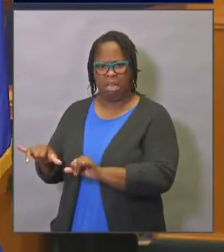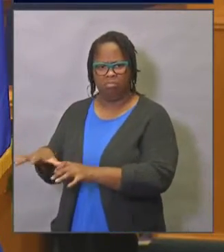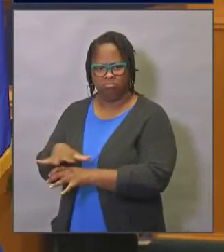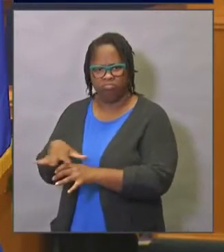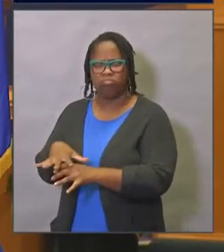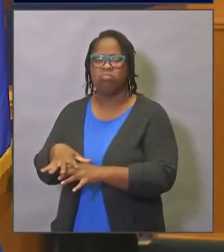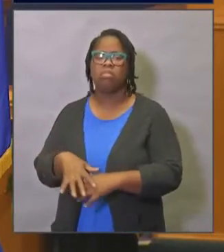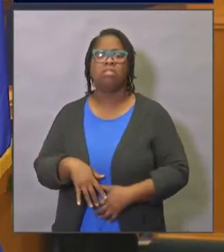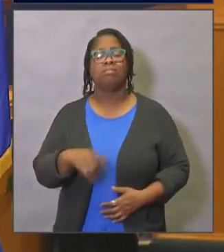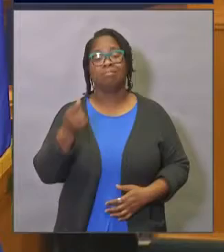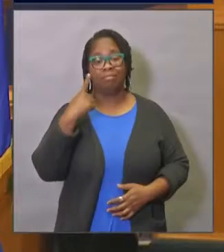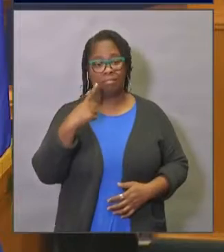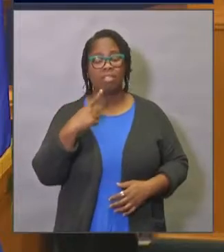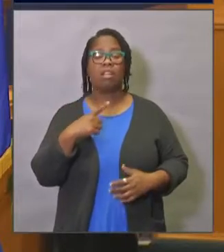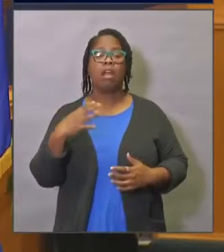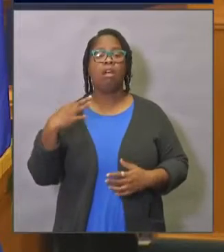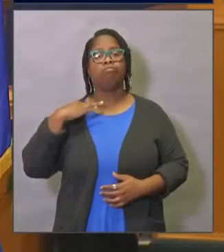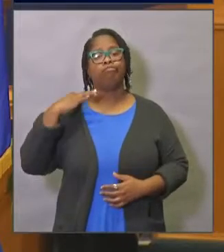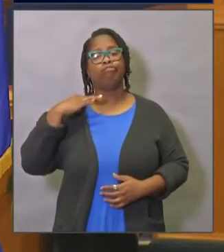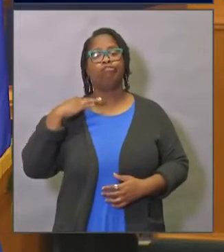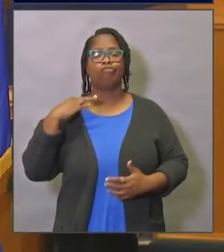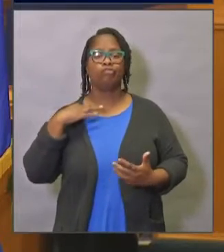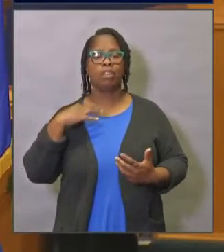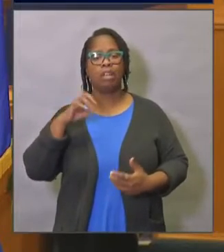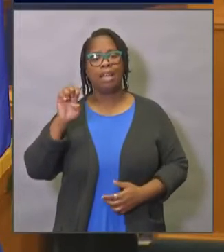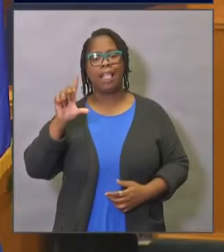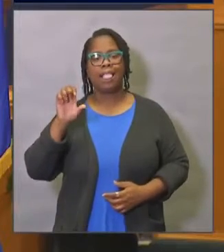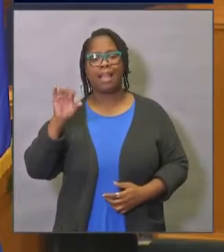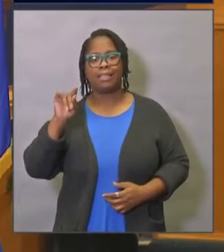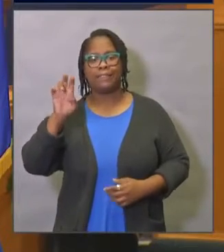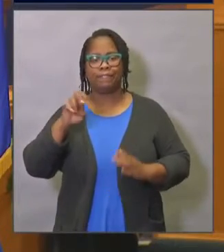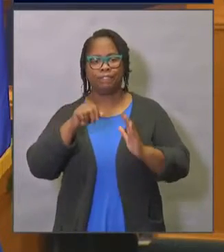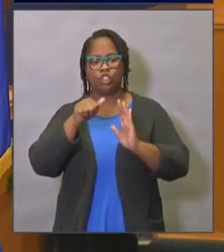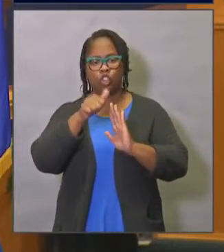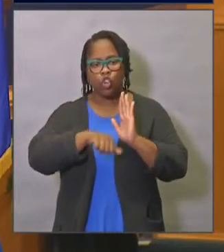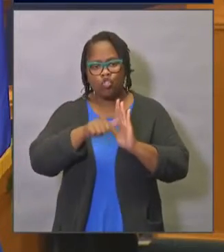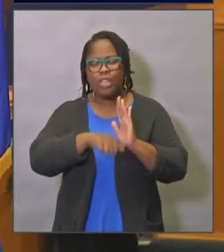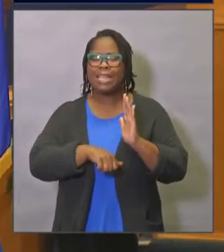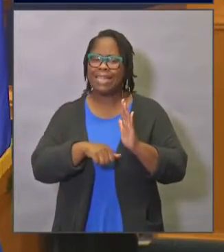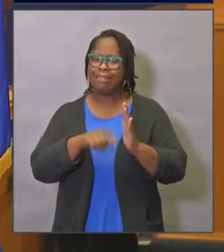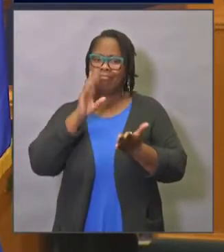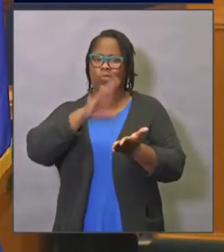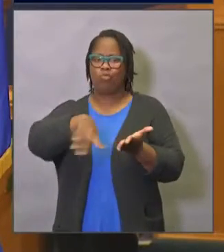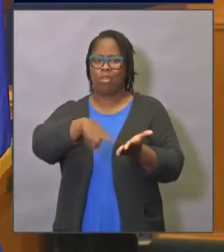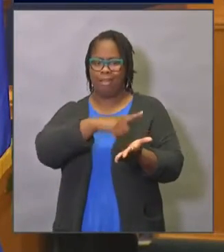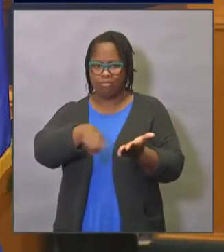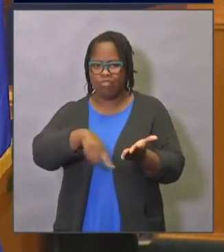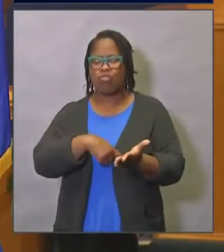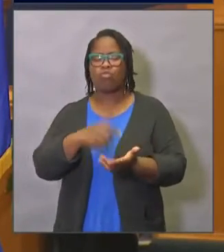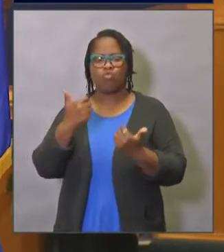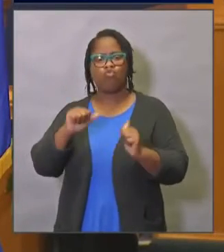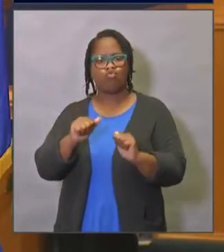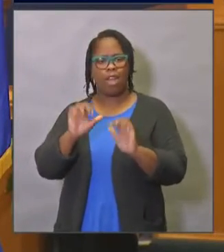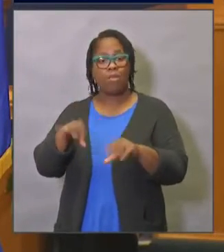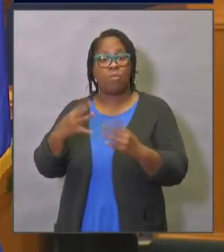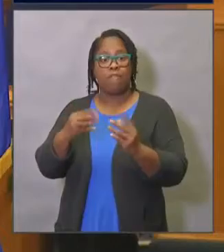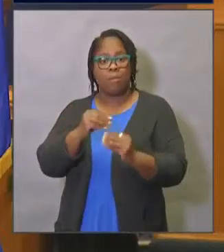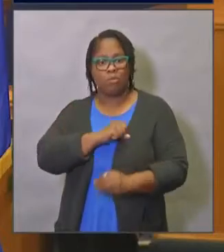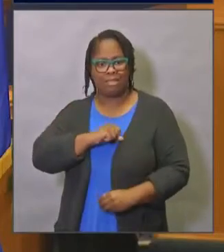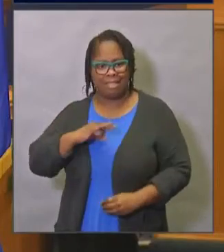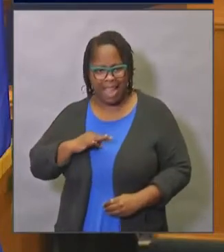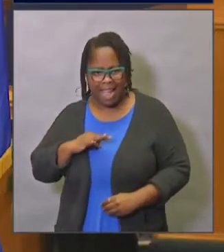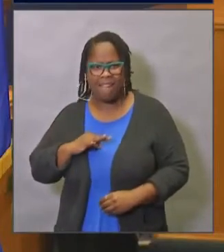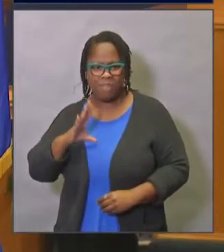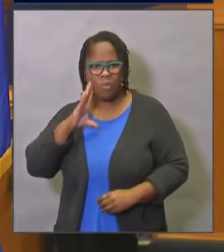by people coming out of those procedures, and will do their work to implement their surge plans to increase staffing. I think I missed the question